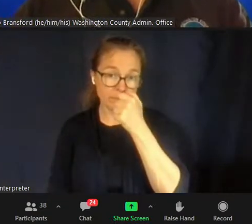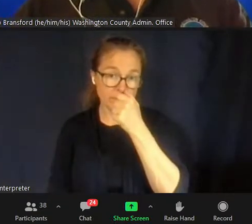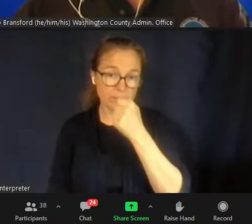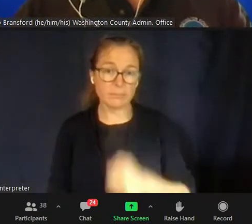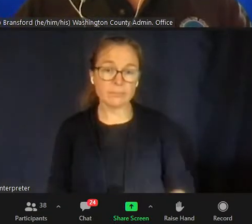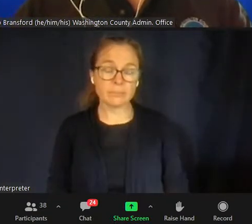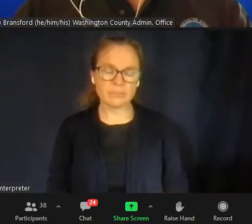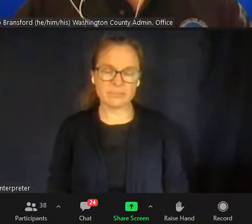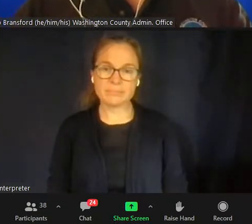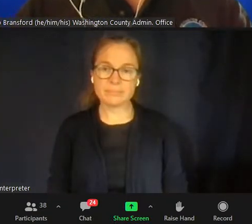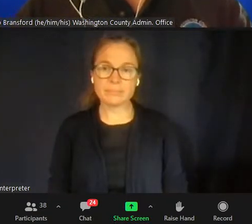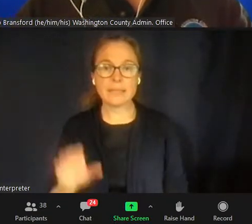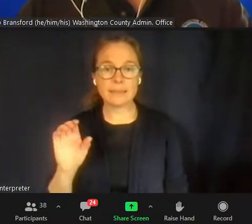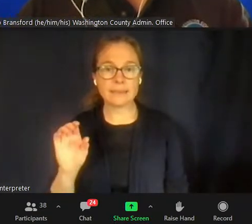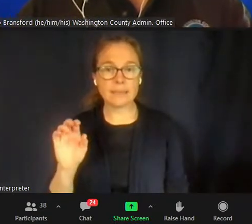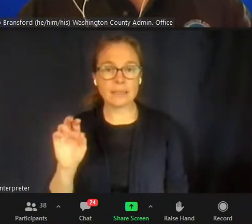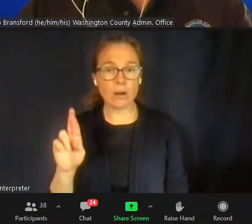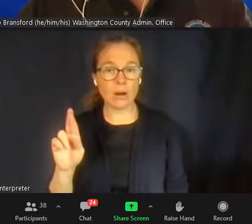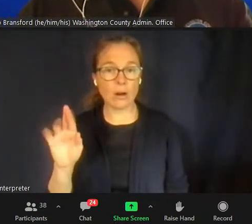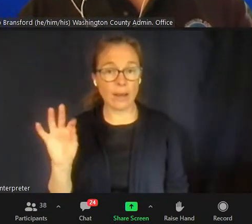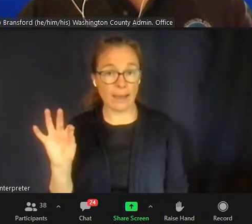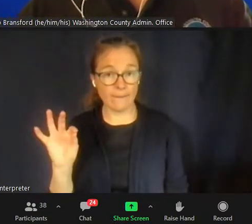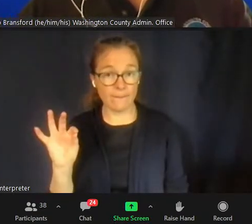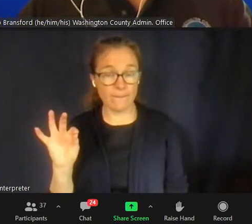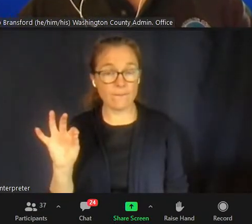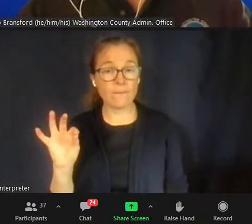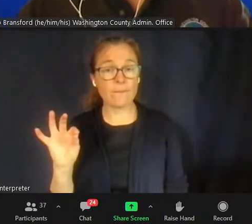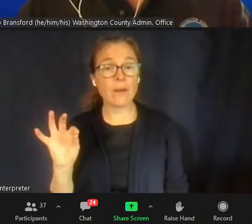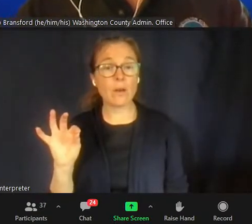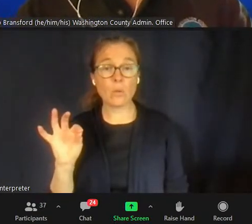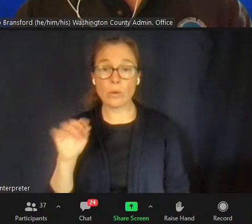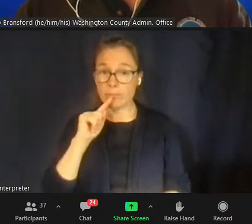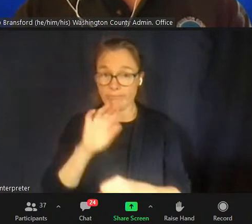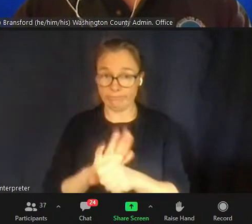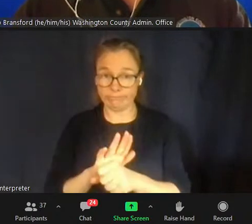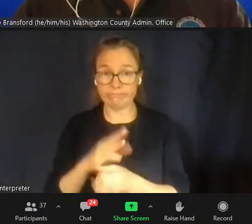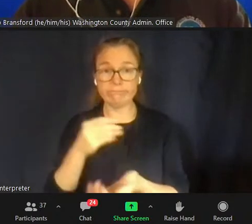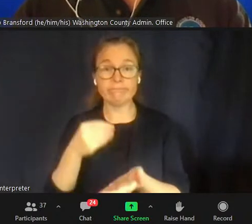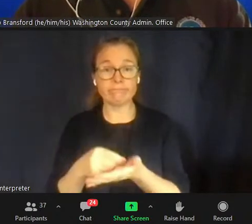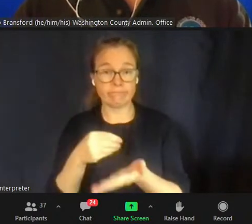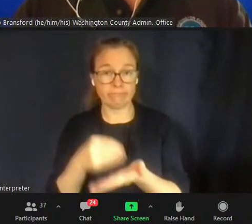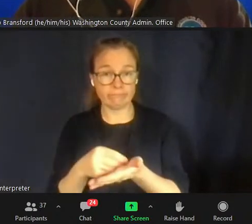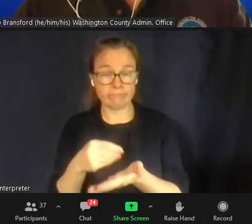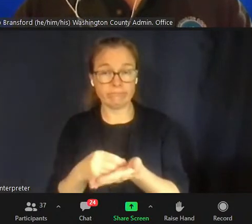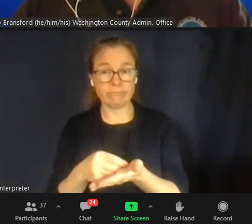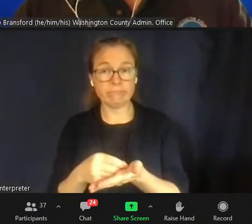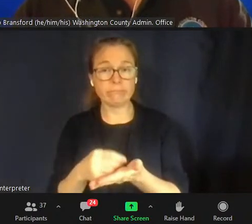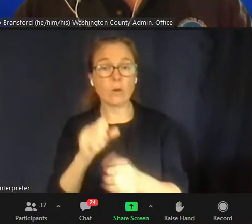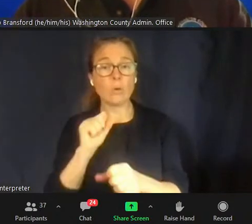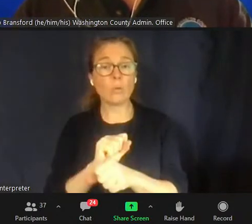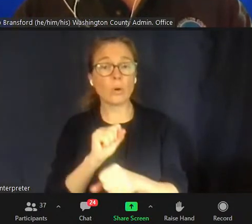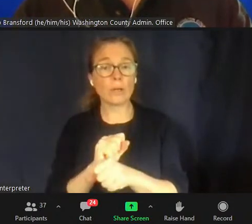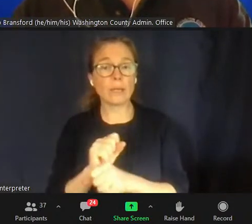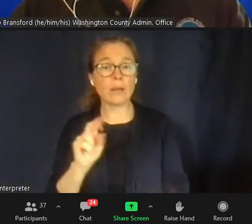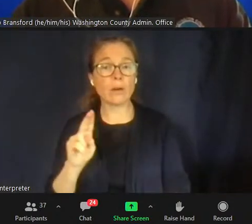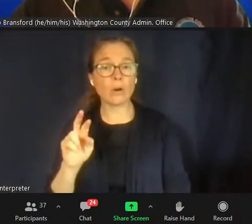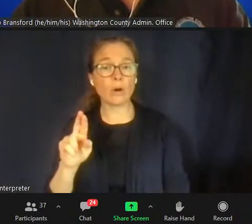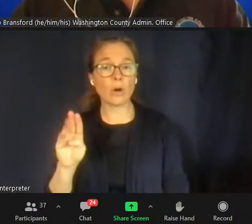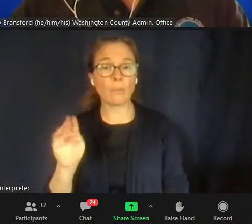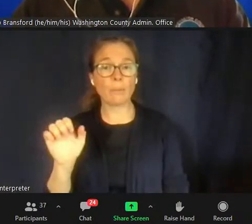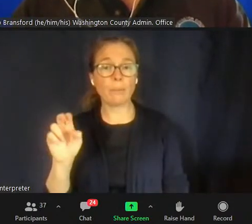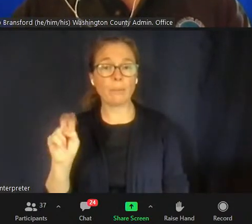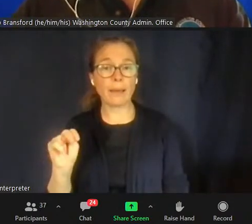through the CRF framework, we invested more dollars in working with the Urban League of Portland